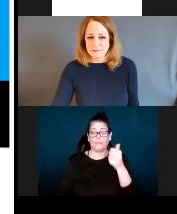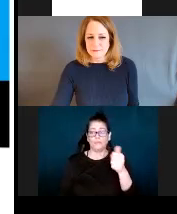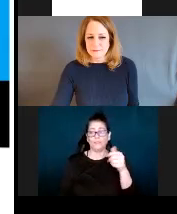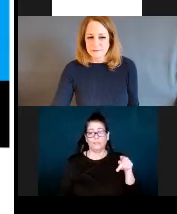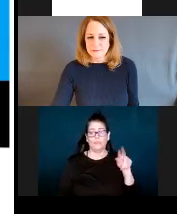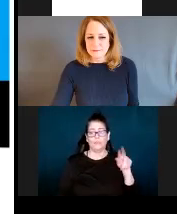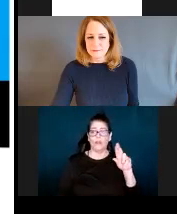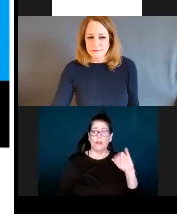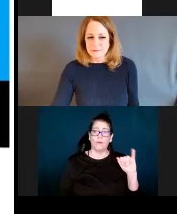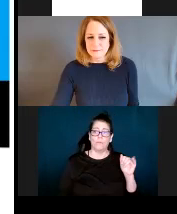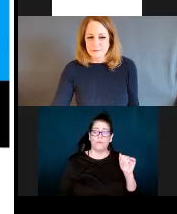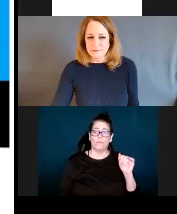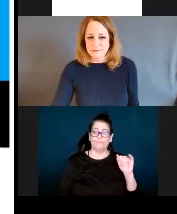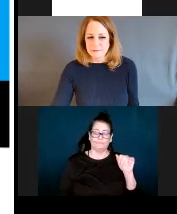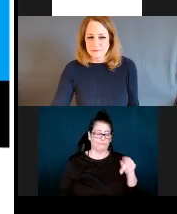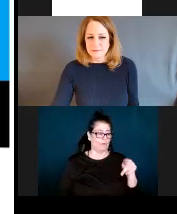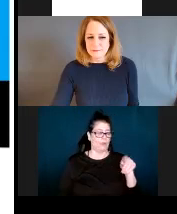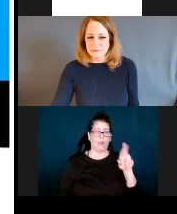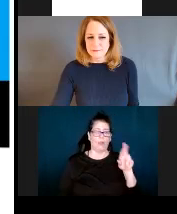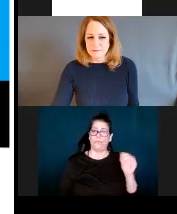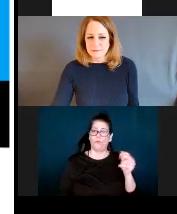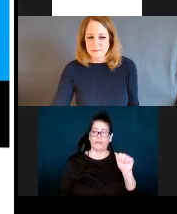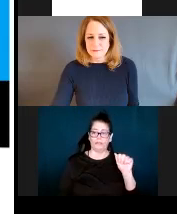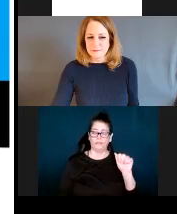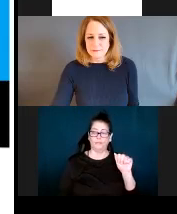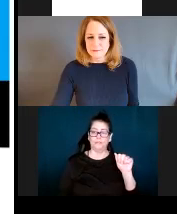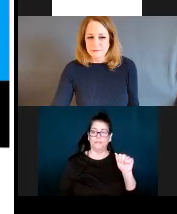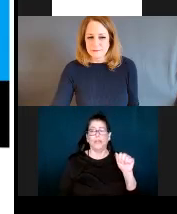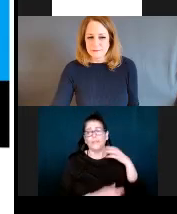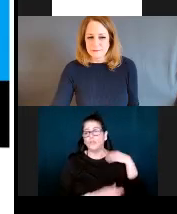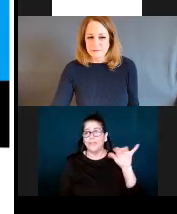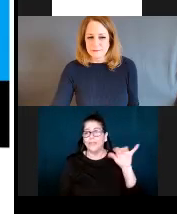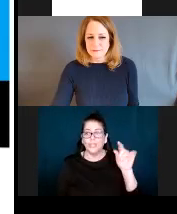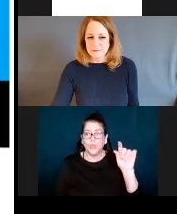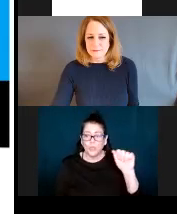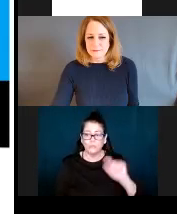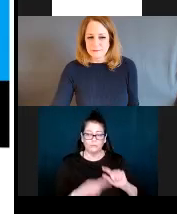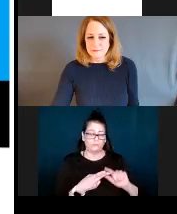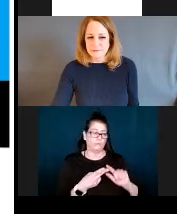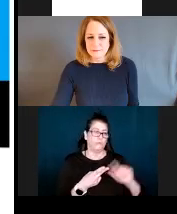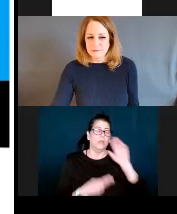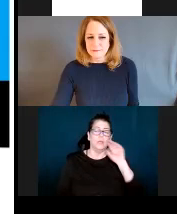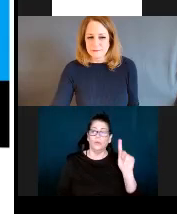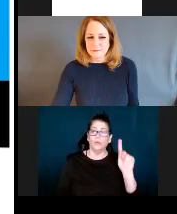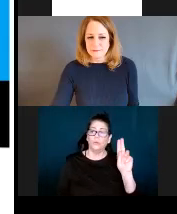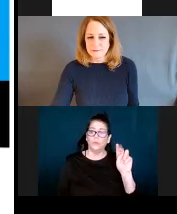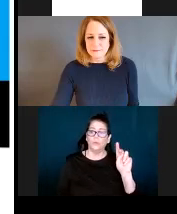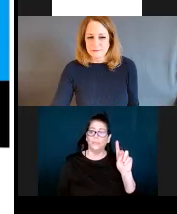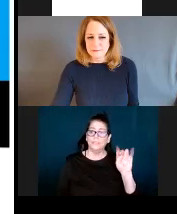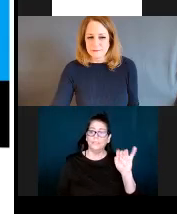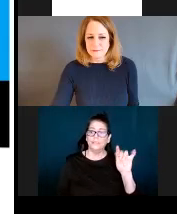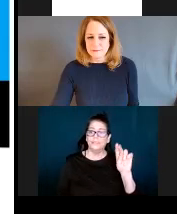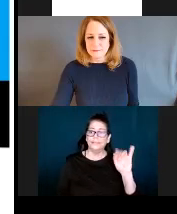expert, or you love alternate nostril breathing, or Kundalini yoga, I get